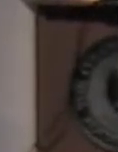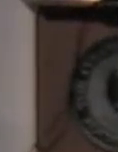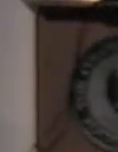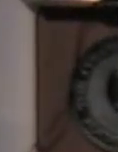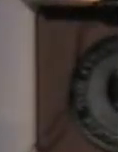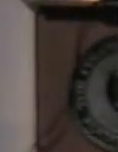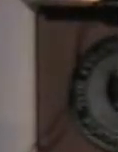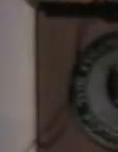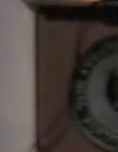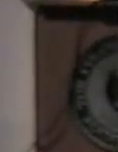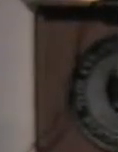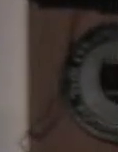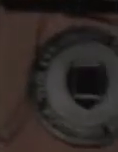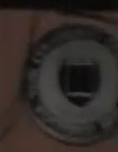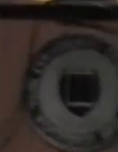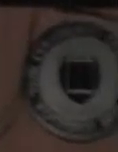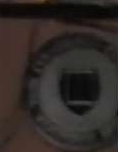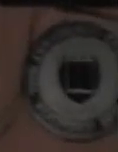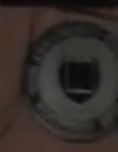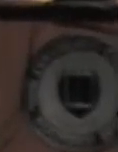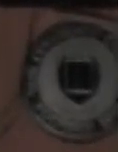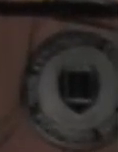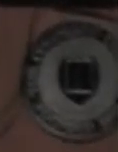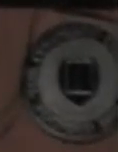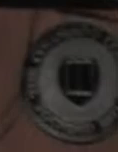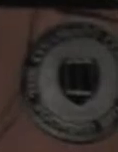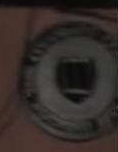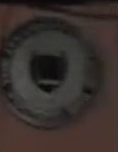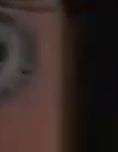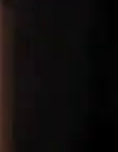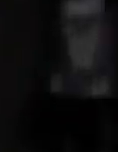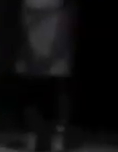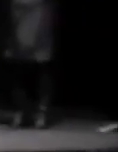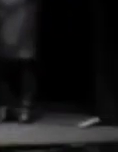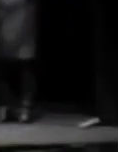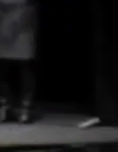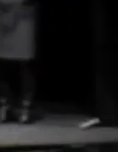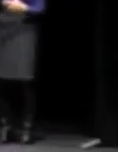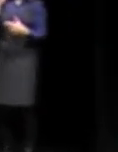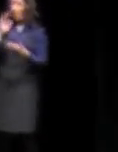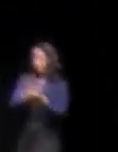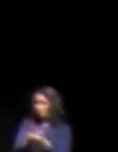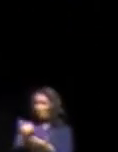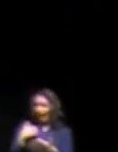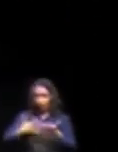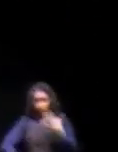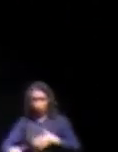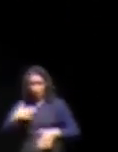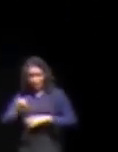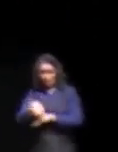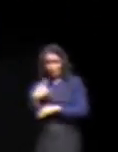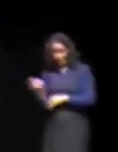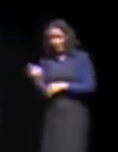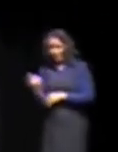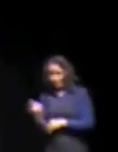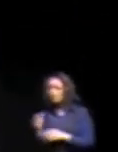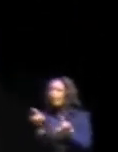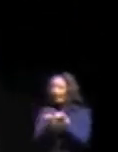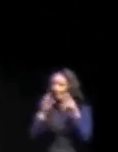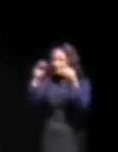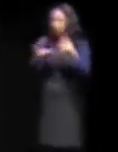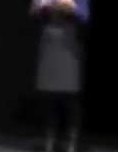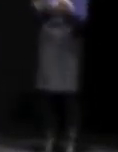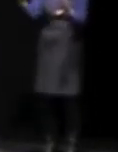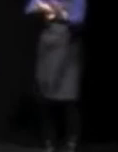way to create a connection is by participating. You know how schools, they have the dress-up days. As educators,